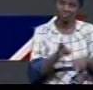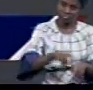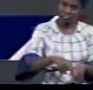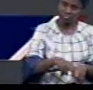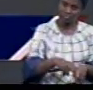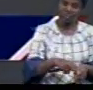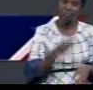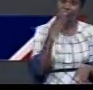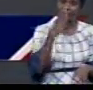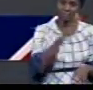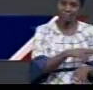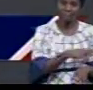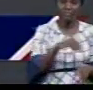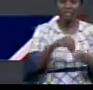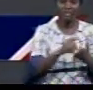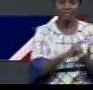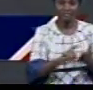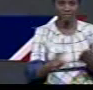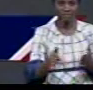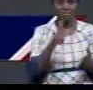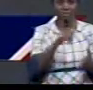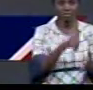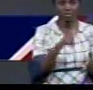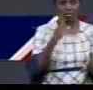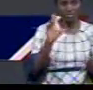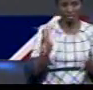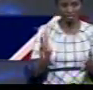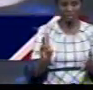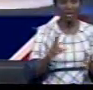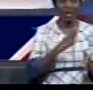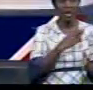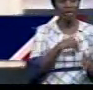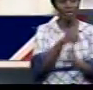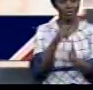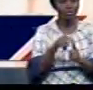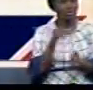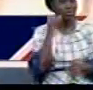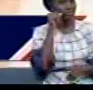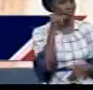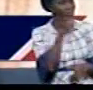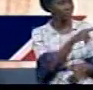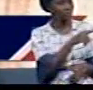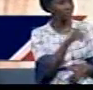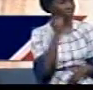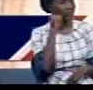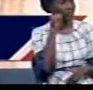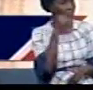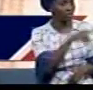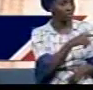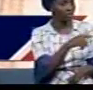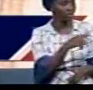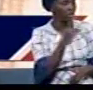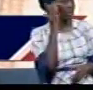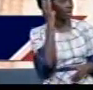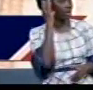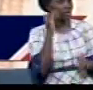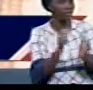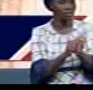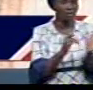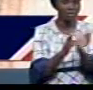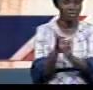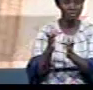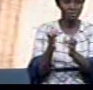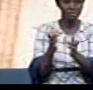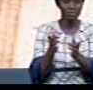27, when she had heard of Jesus, came in the press, in